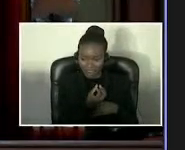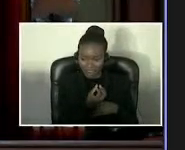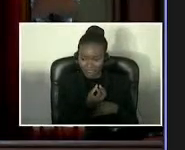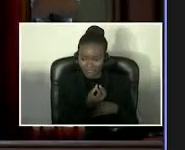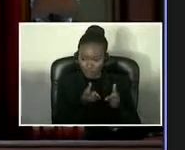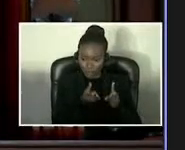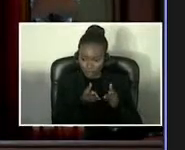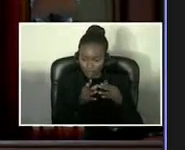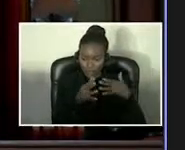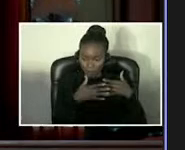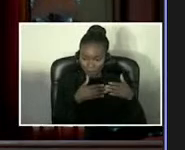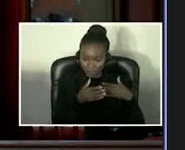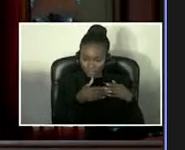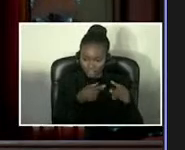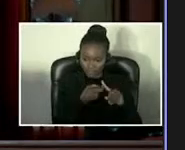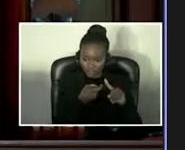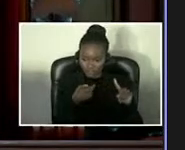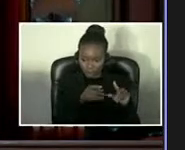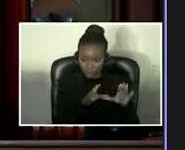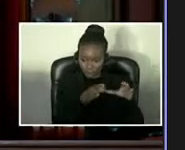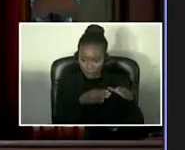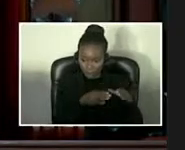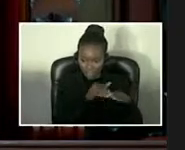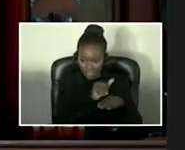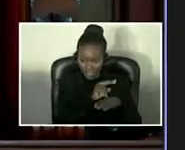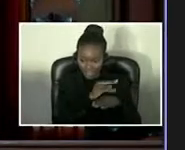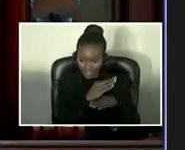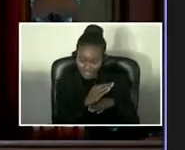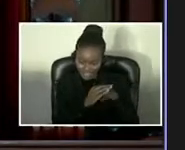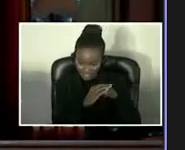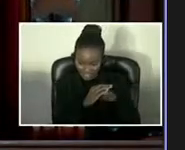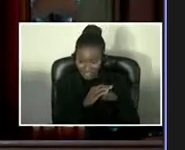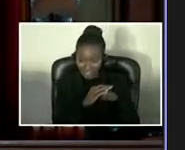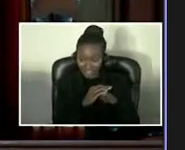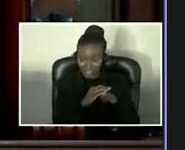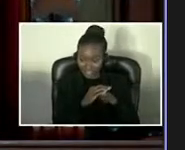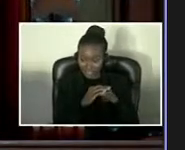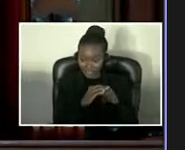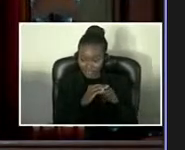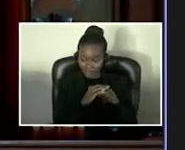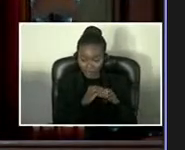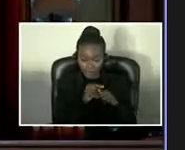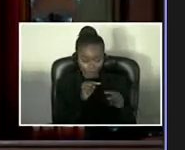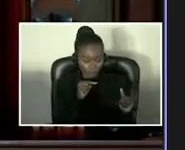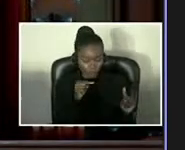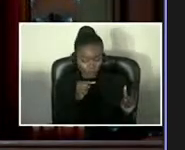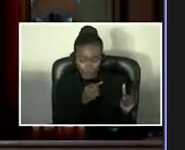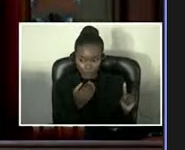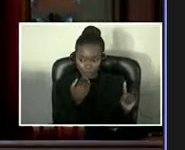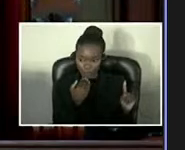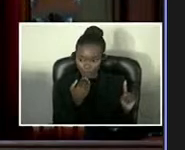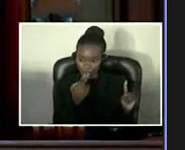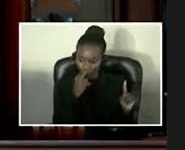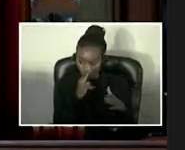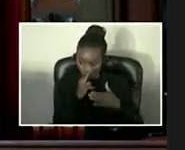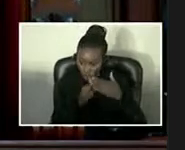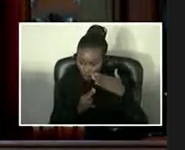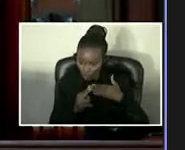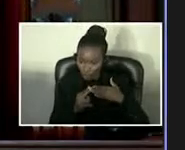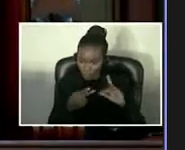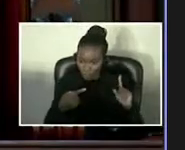comes from the african national congress and this is honorable nr machola